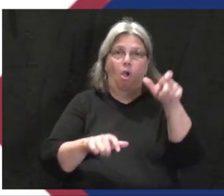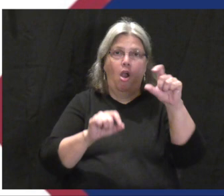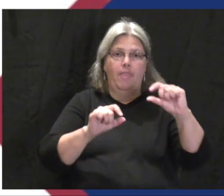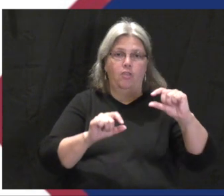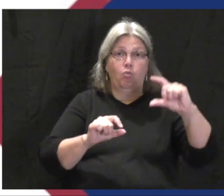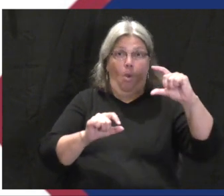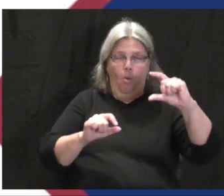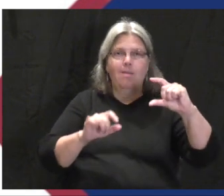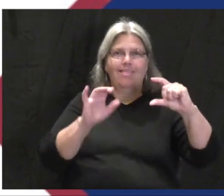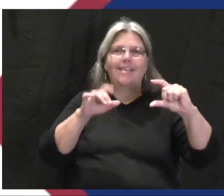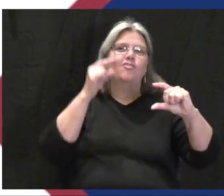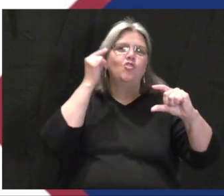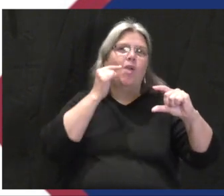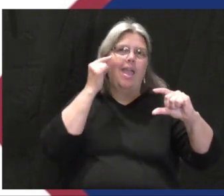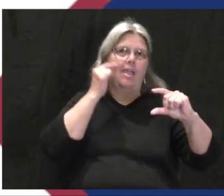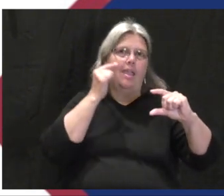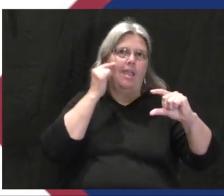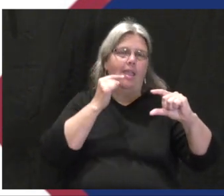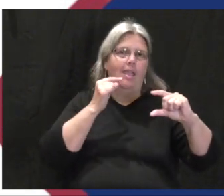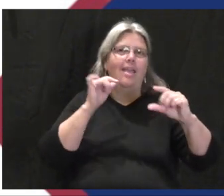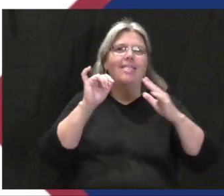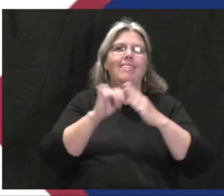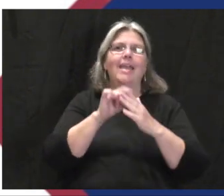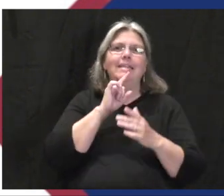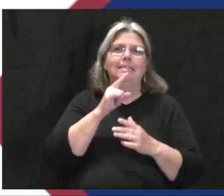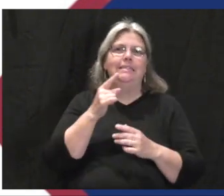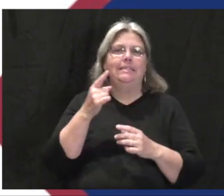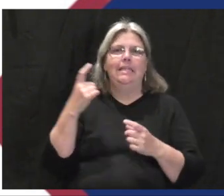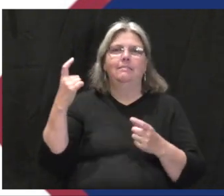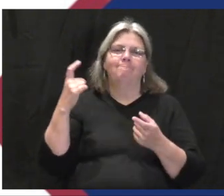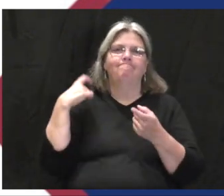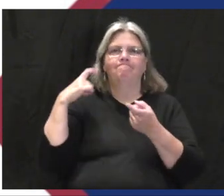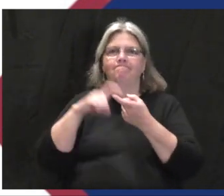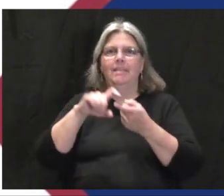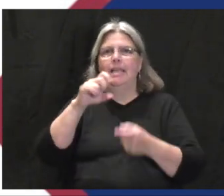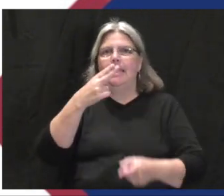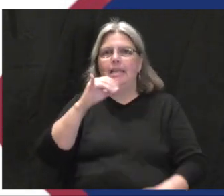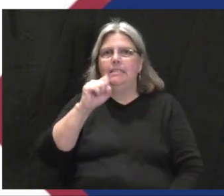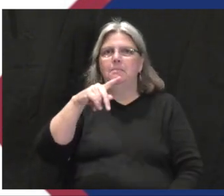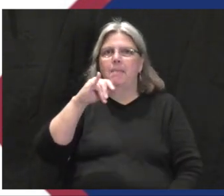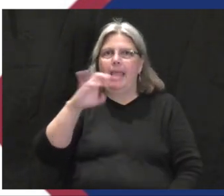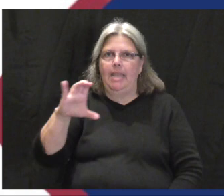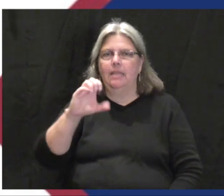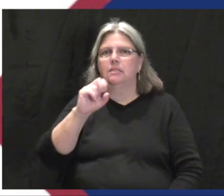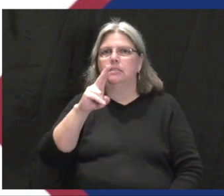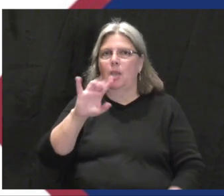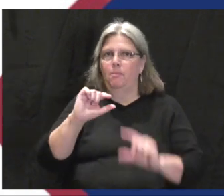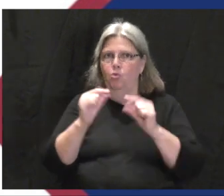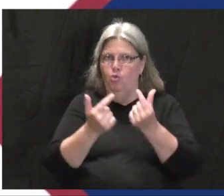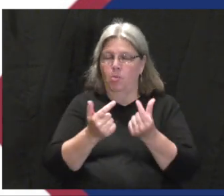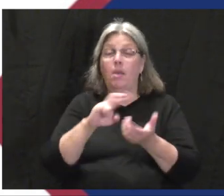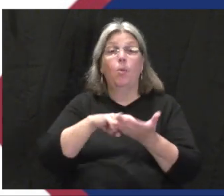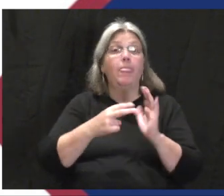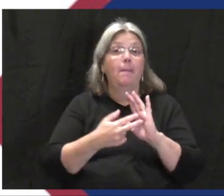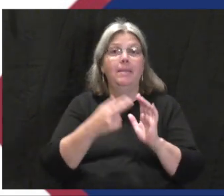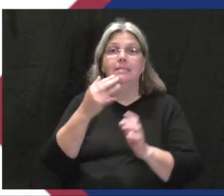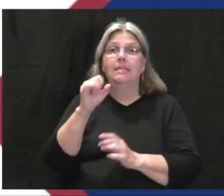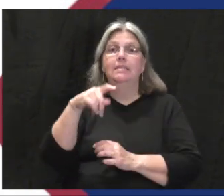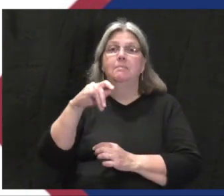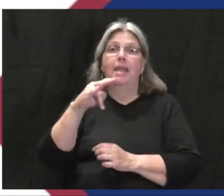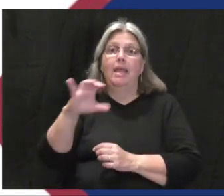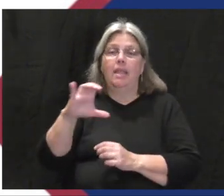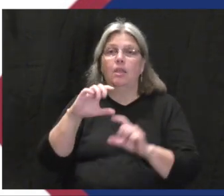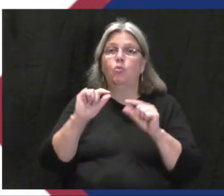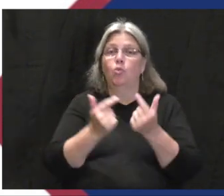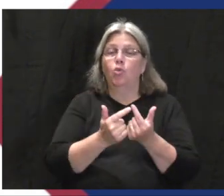part of this graph that represents the Hispanic subgroup. And so what that means is that the Hispanic subgroup in Knox County Schools